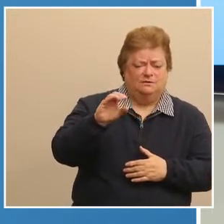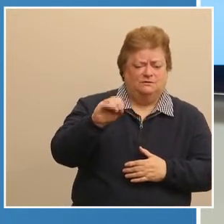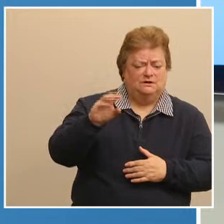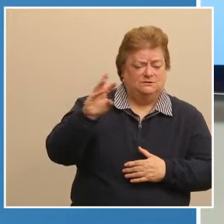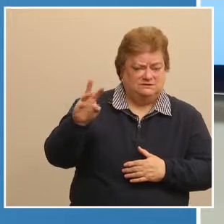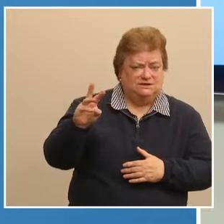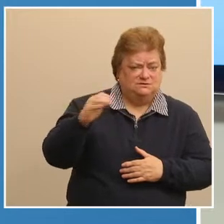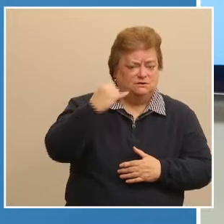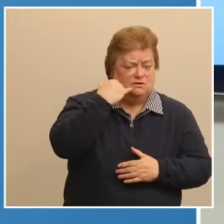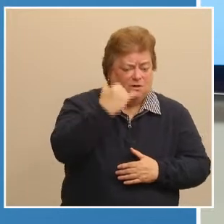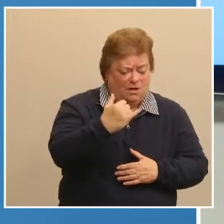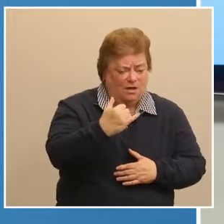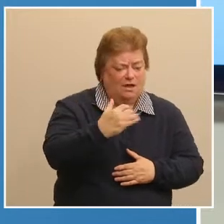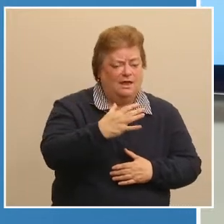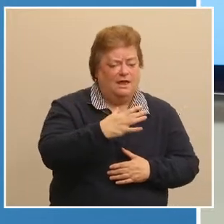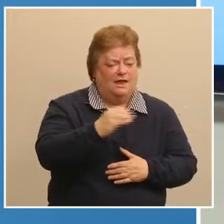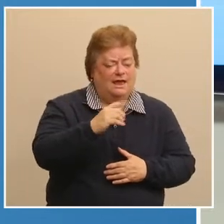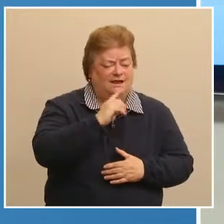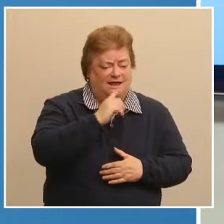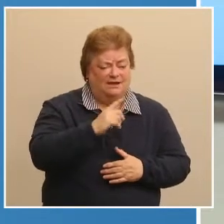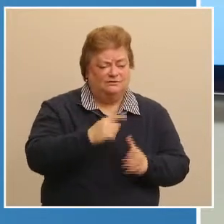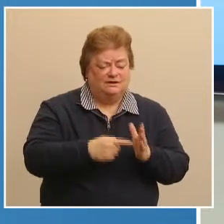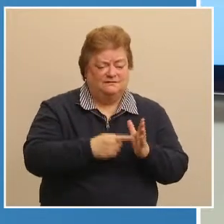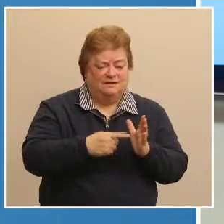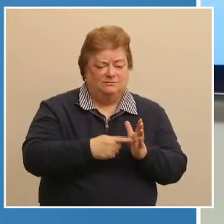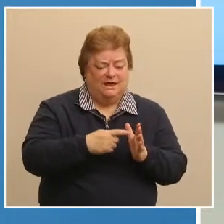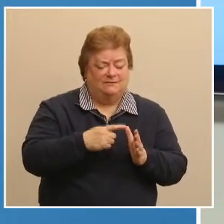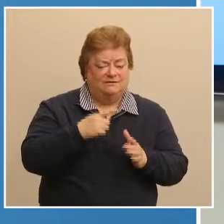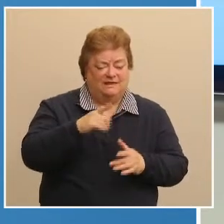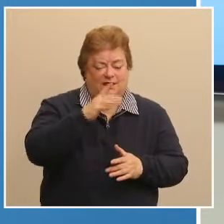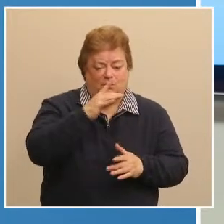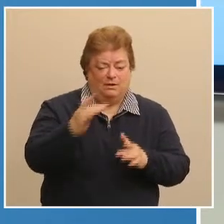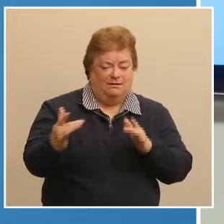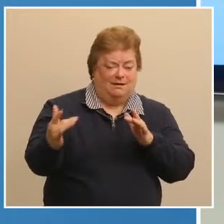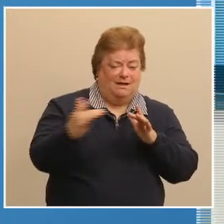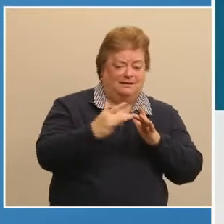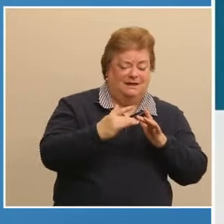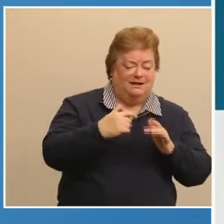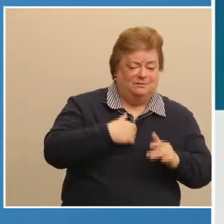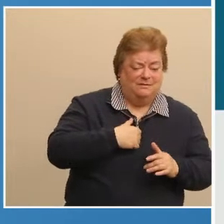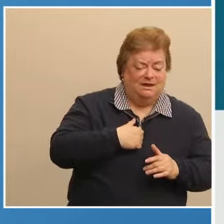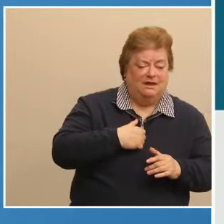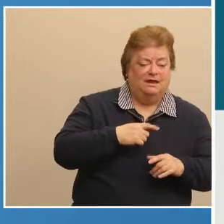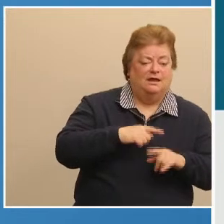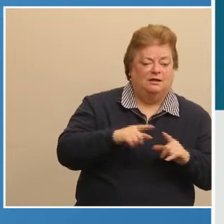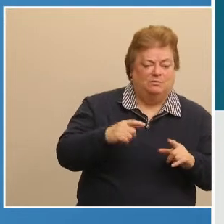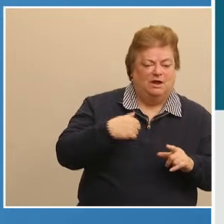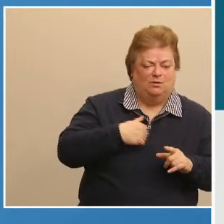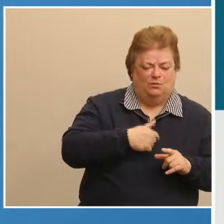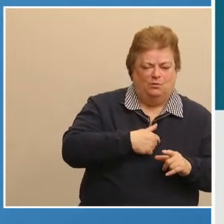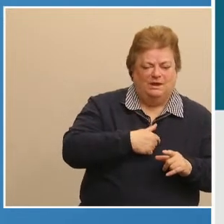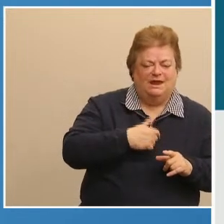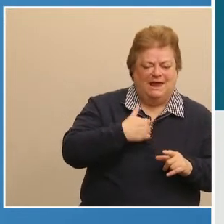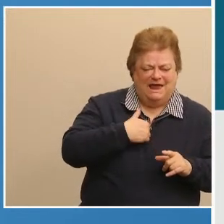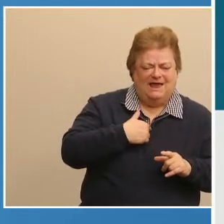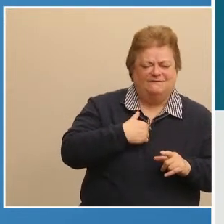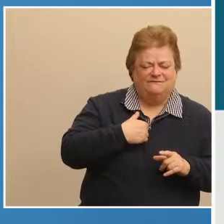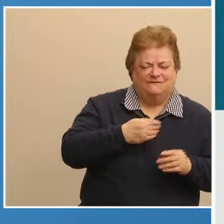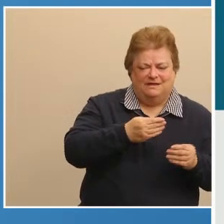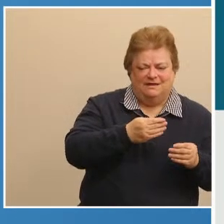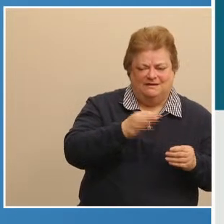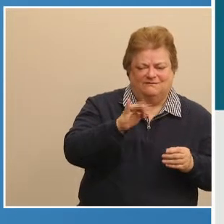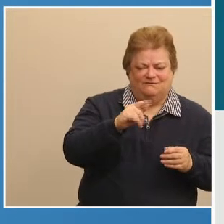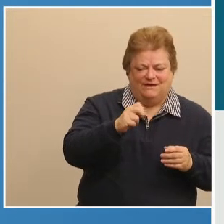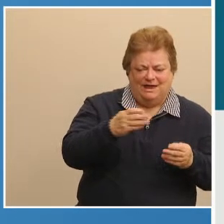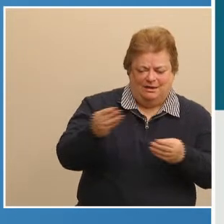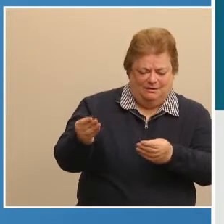402-441-8006. And actually, sometimes, Riley, they reach out to me. But we are transferring a file back and forth back from